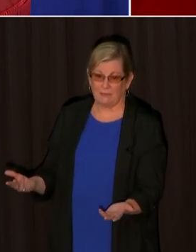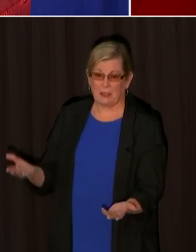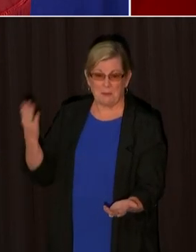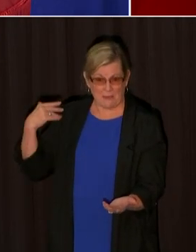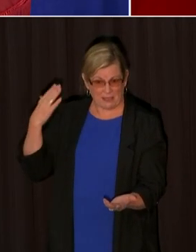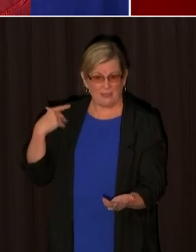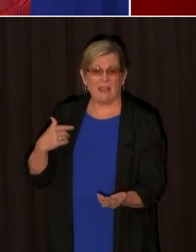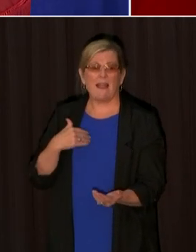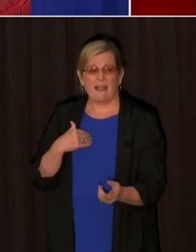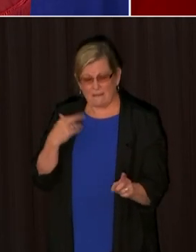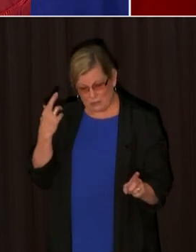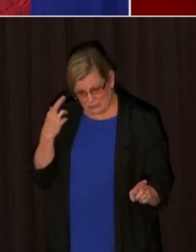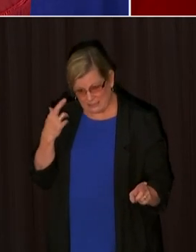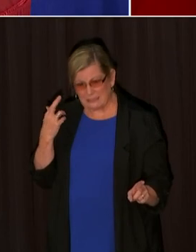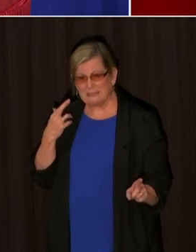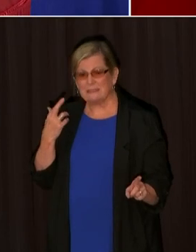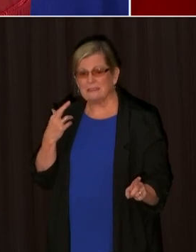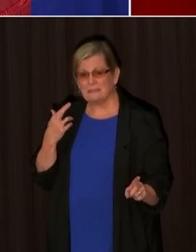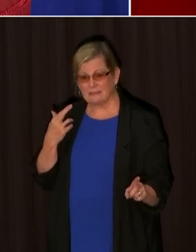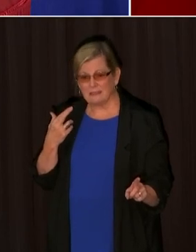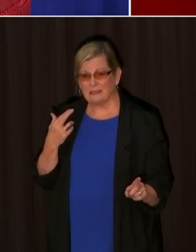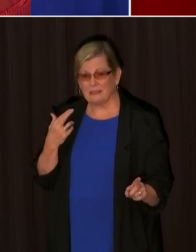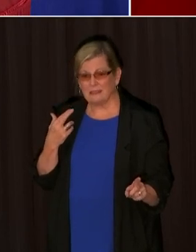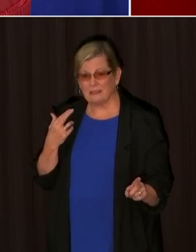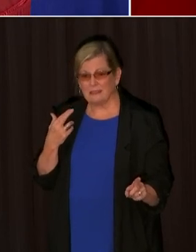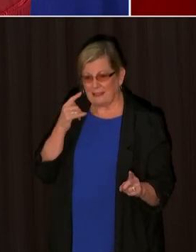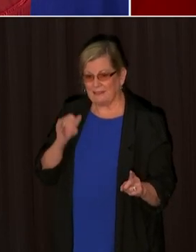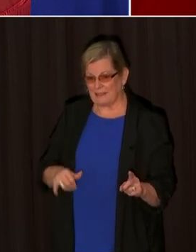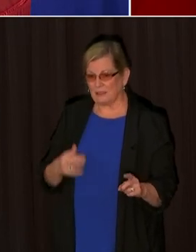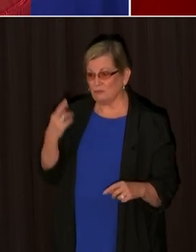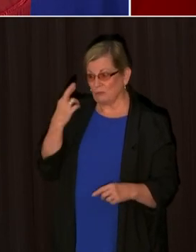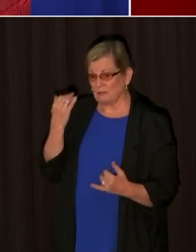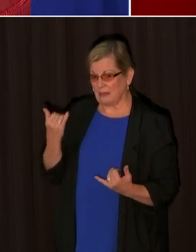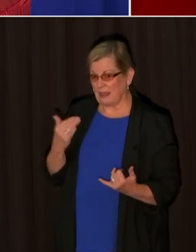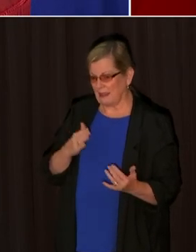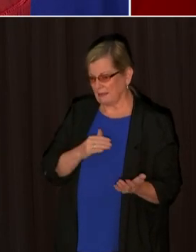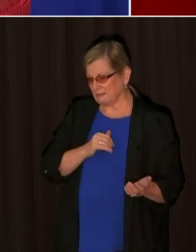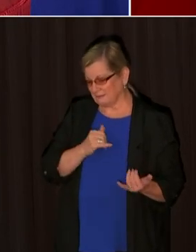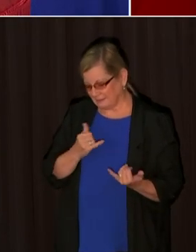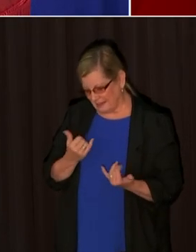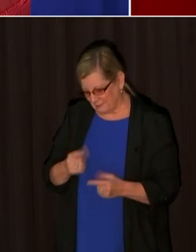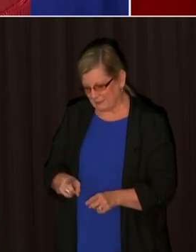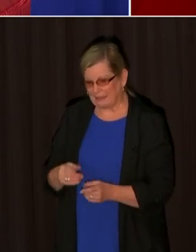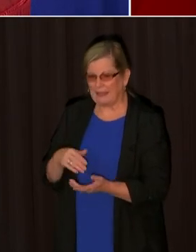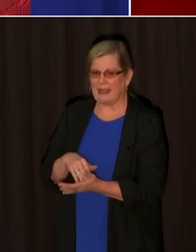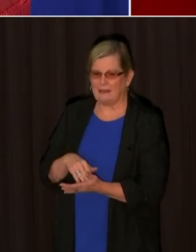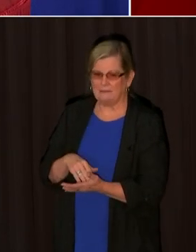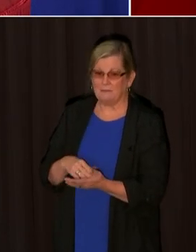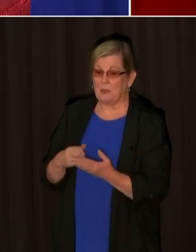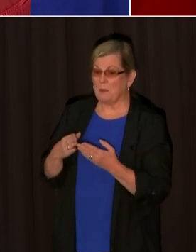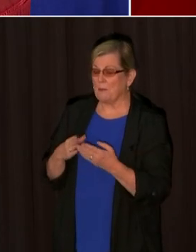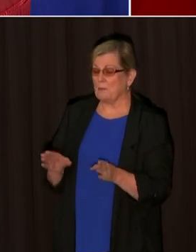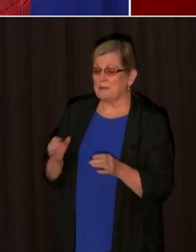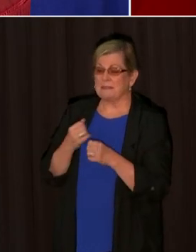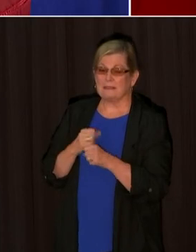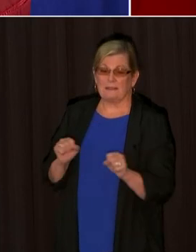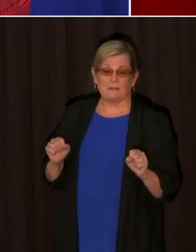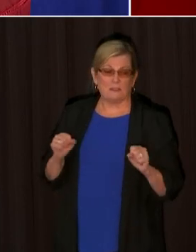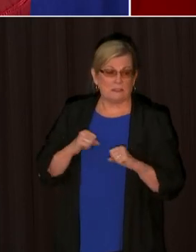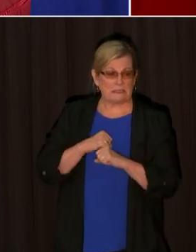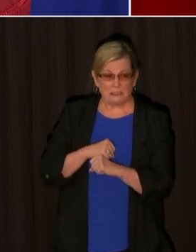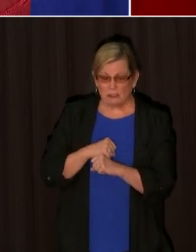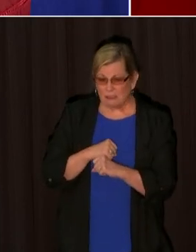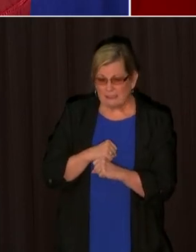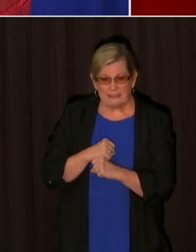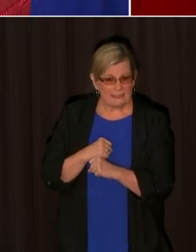that reason persists. And that is that the public safety, the security, being able